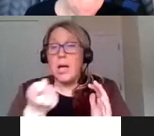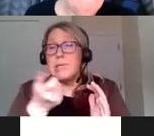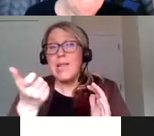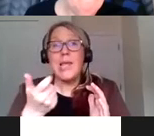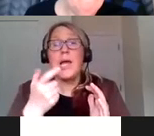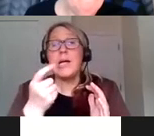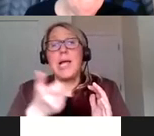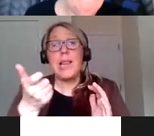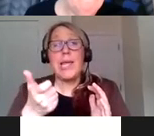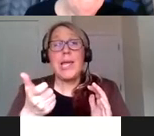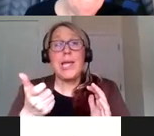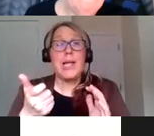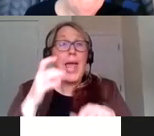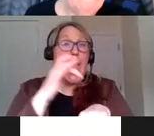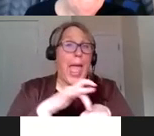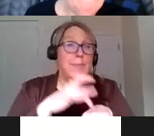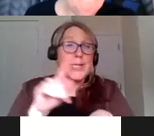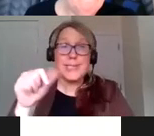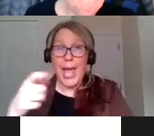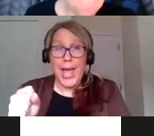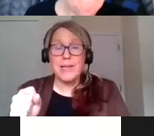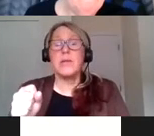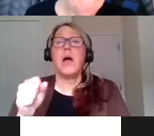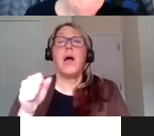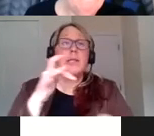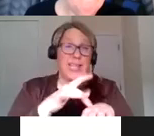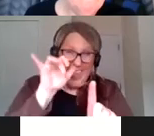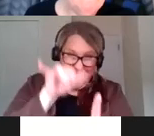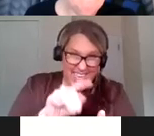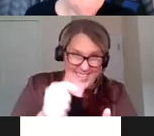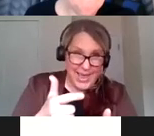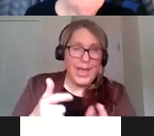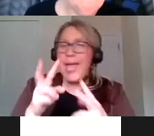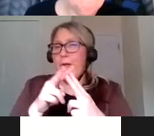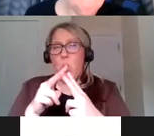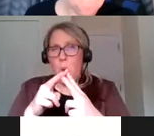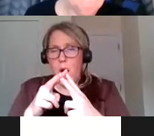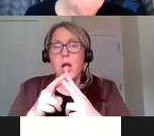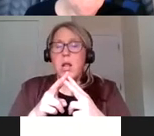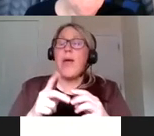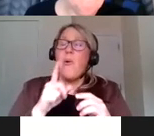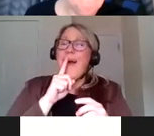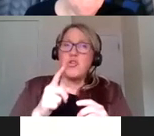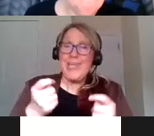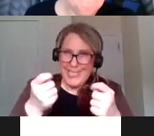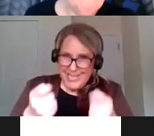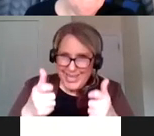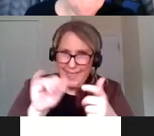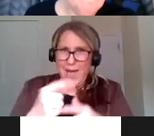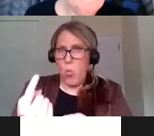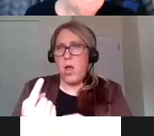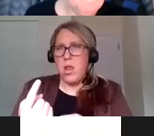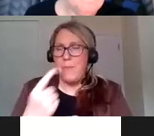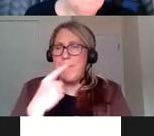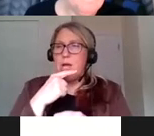says delete empty tags, that is you can delete that tag, or you can say delete empty tags, and that will actually delete that one because you've